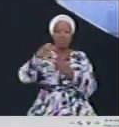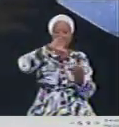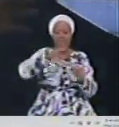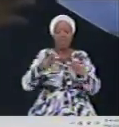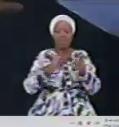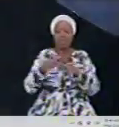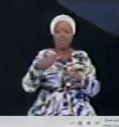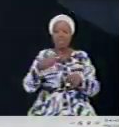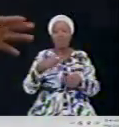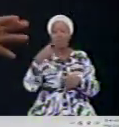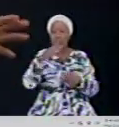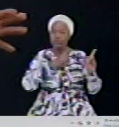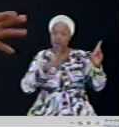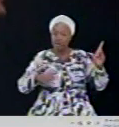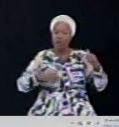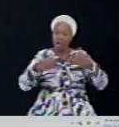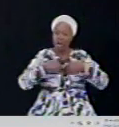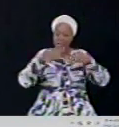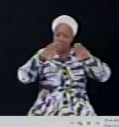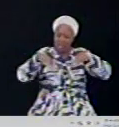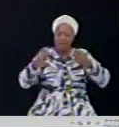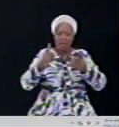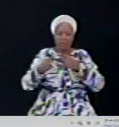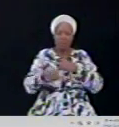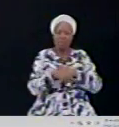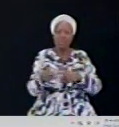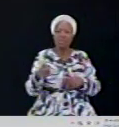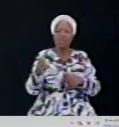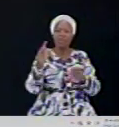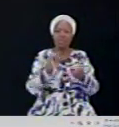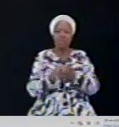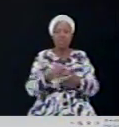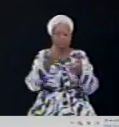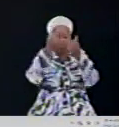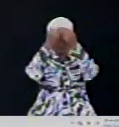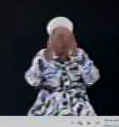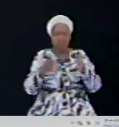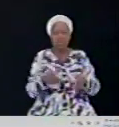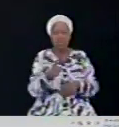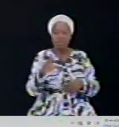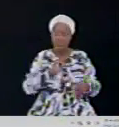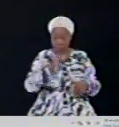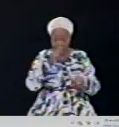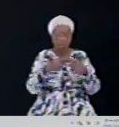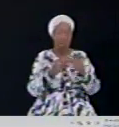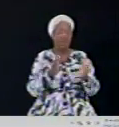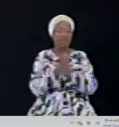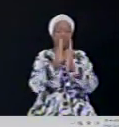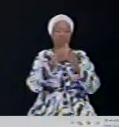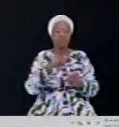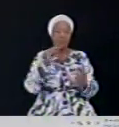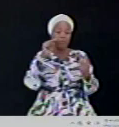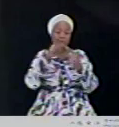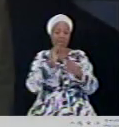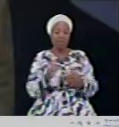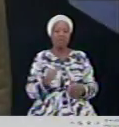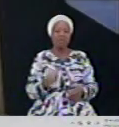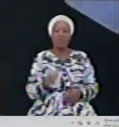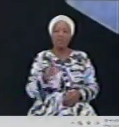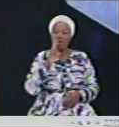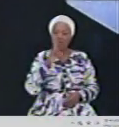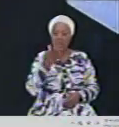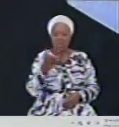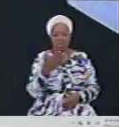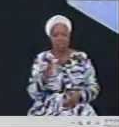the Lord has given to them that obey him. I'm going to ask you pointedly, are there things you have